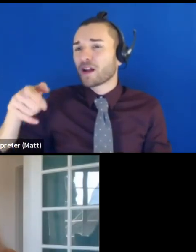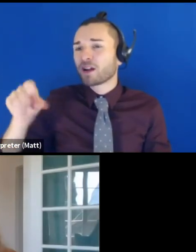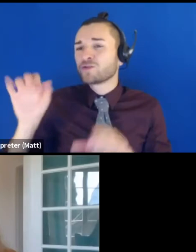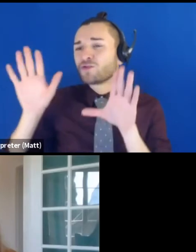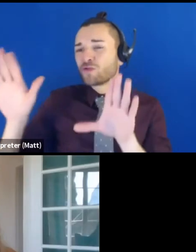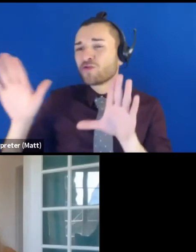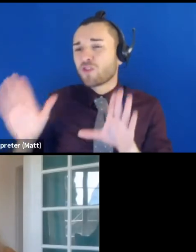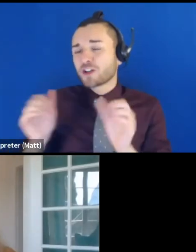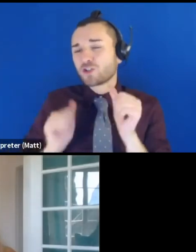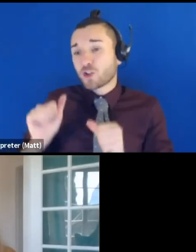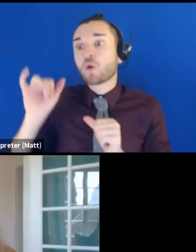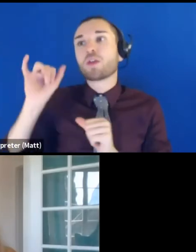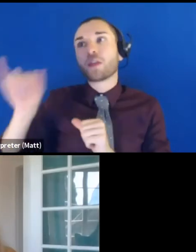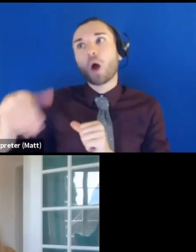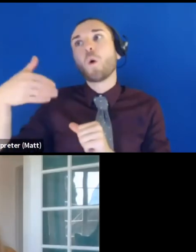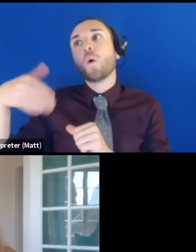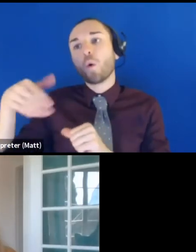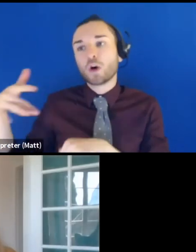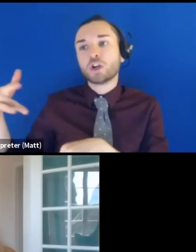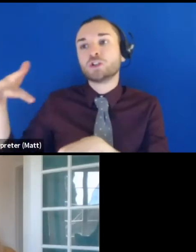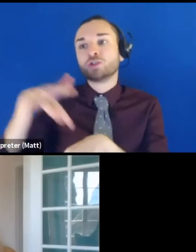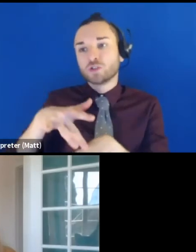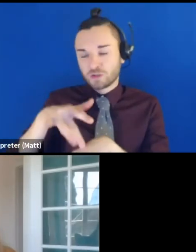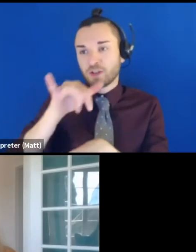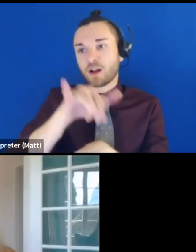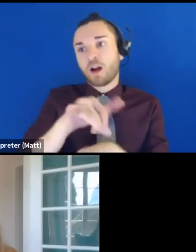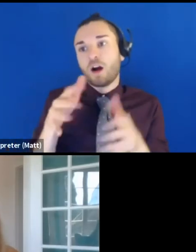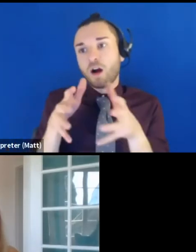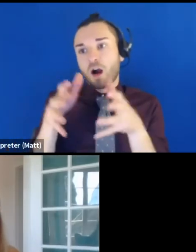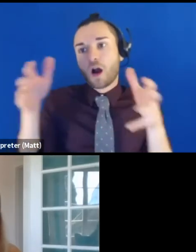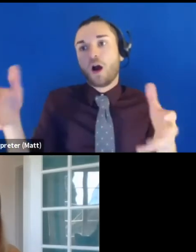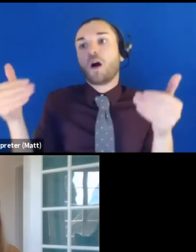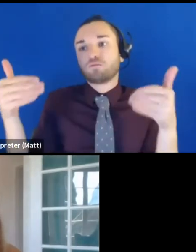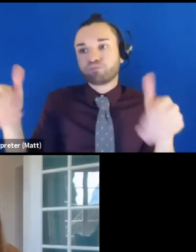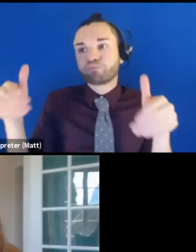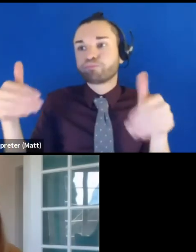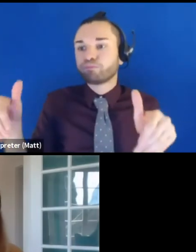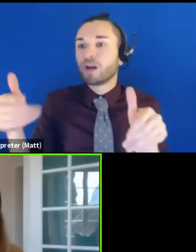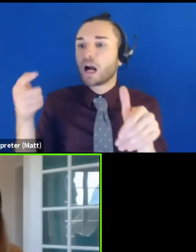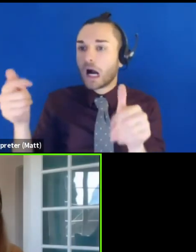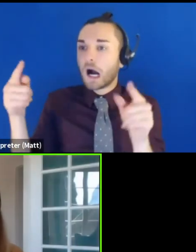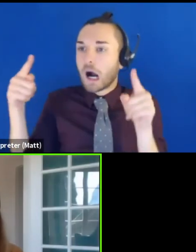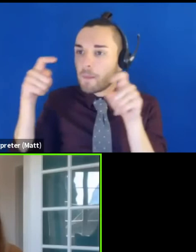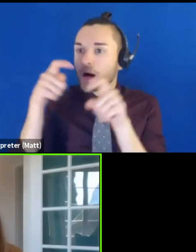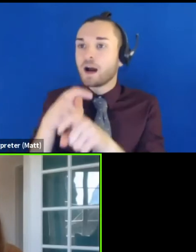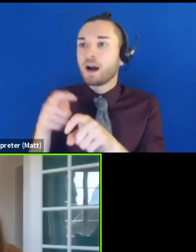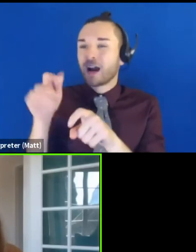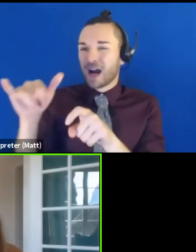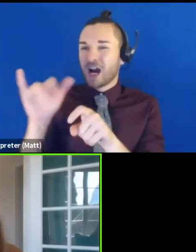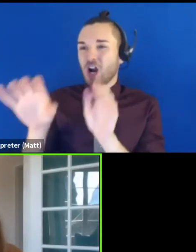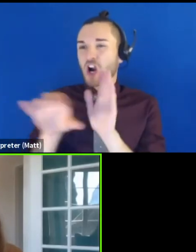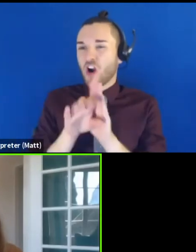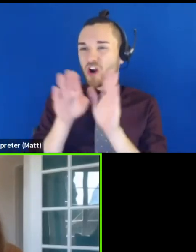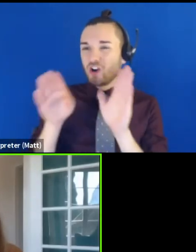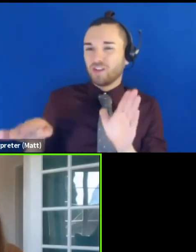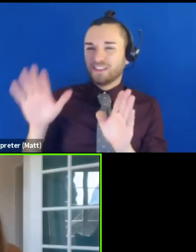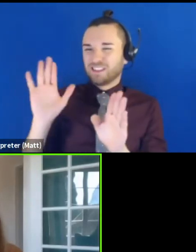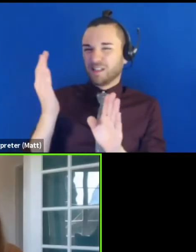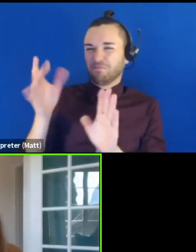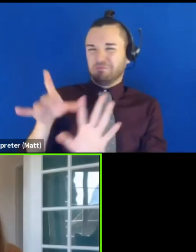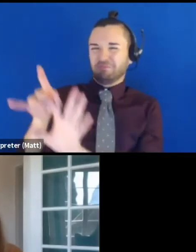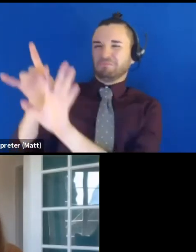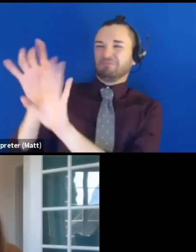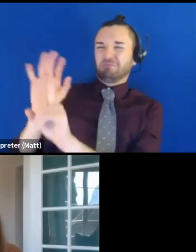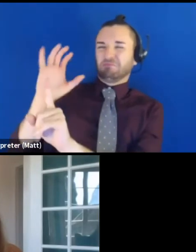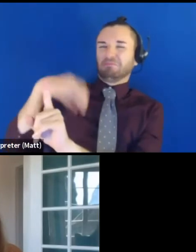show fits very much into what we were talking about this like complicated, somewhat alienating character. Flawed. Kind of thing. Yeah. Yeah. But,